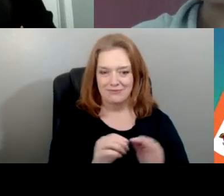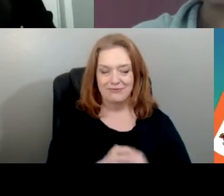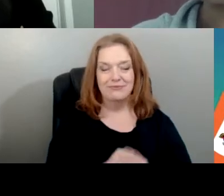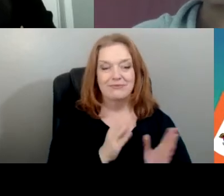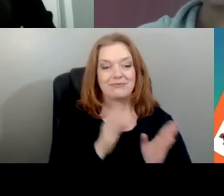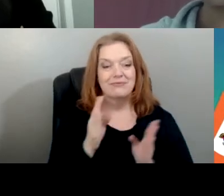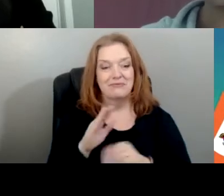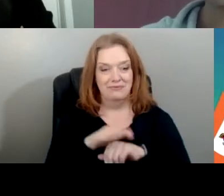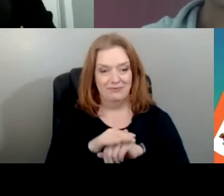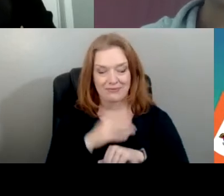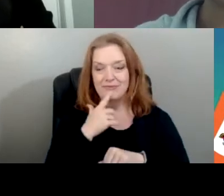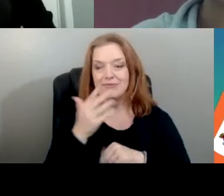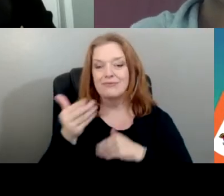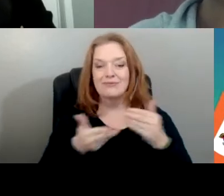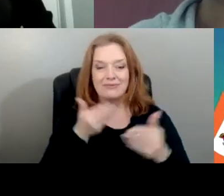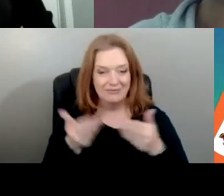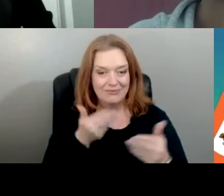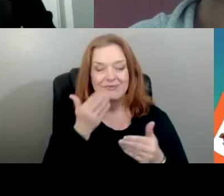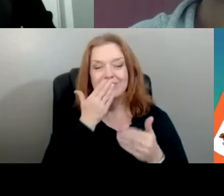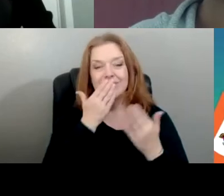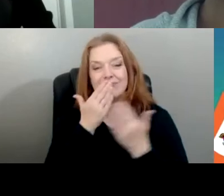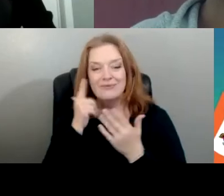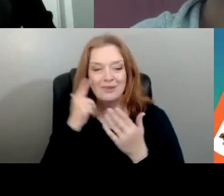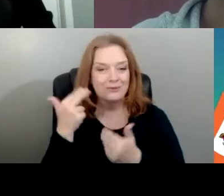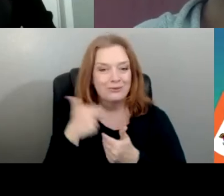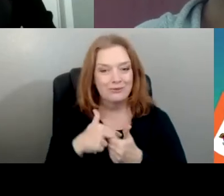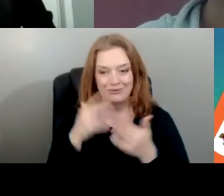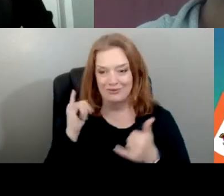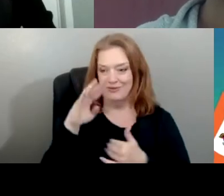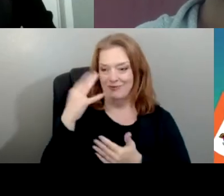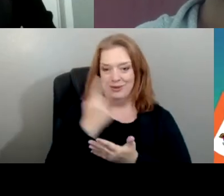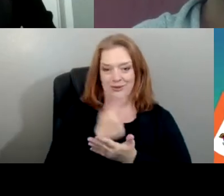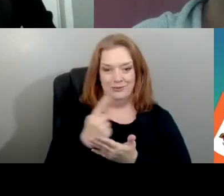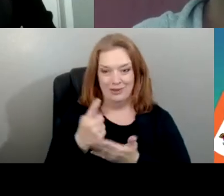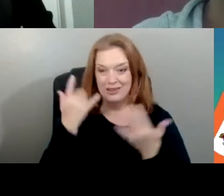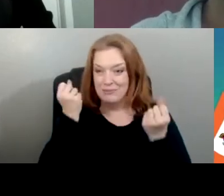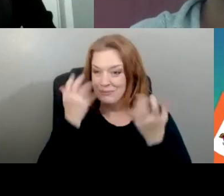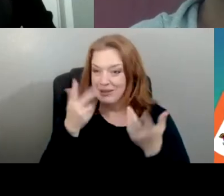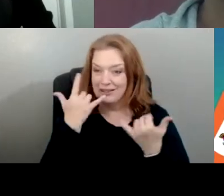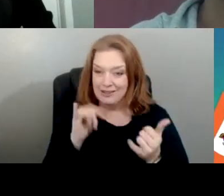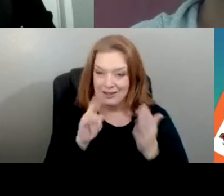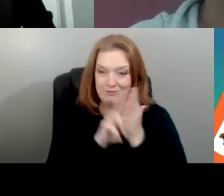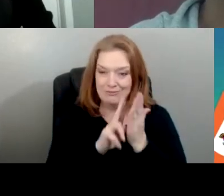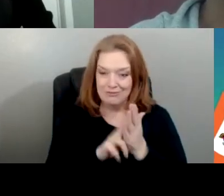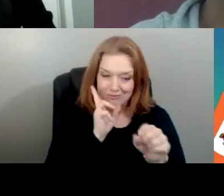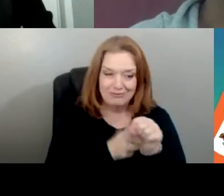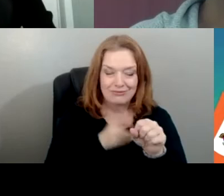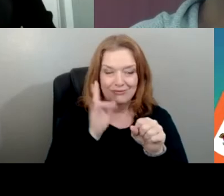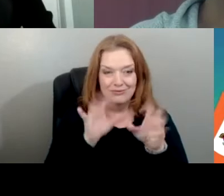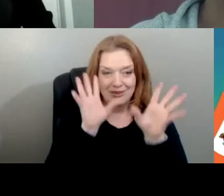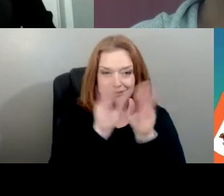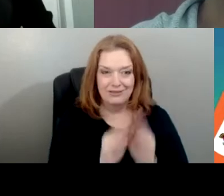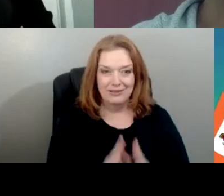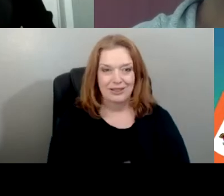of you, for joining us. Week number 4. I'm excited to see so many of you still logging in and being a part of this knowledge and these